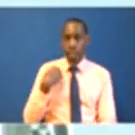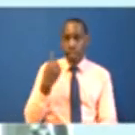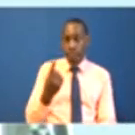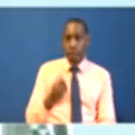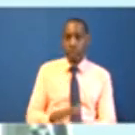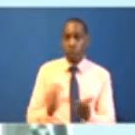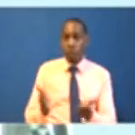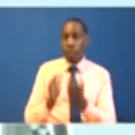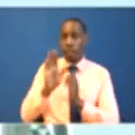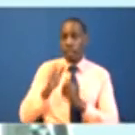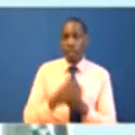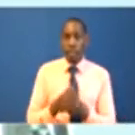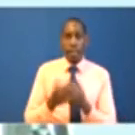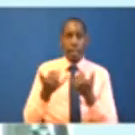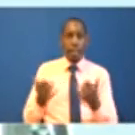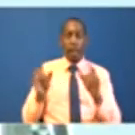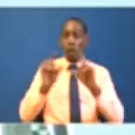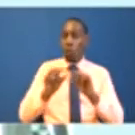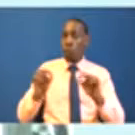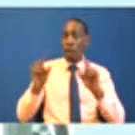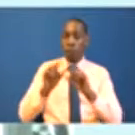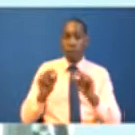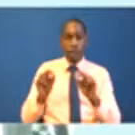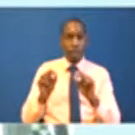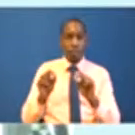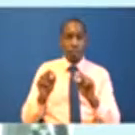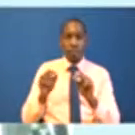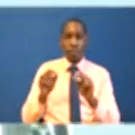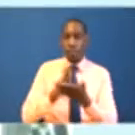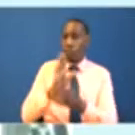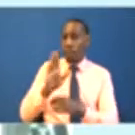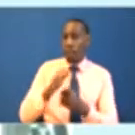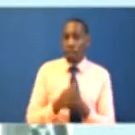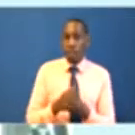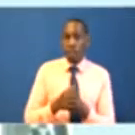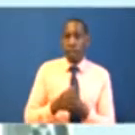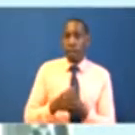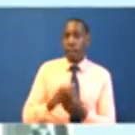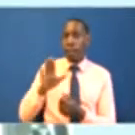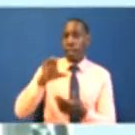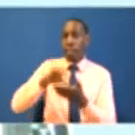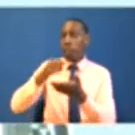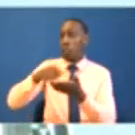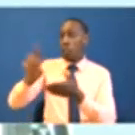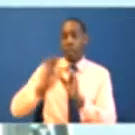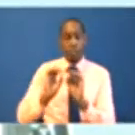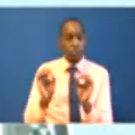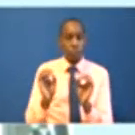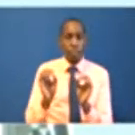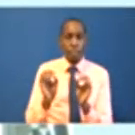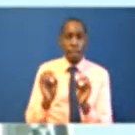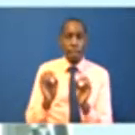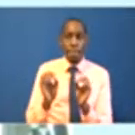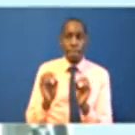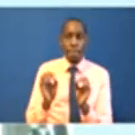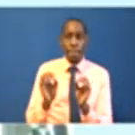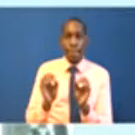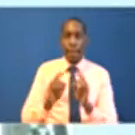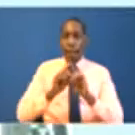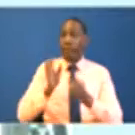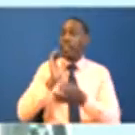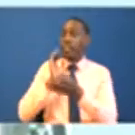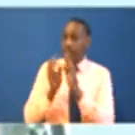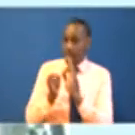motivation to be brutally honest what are the ones are in the wrong space but